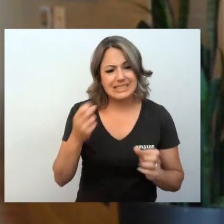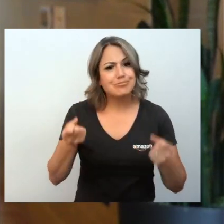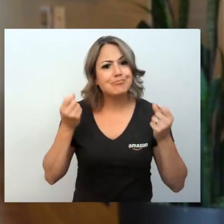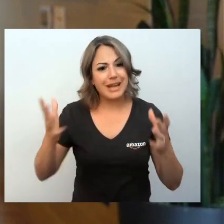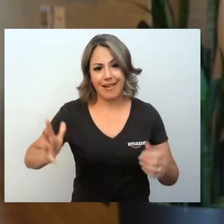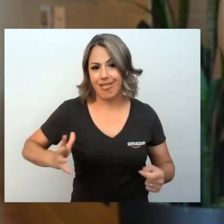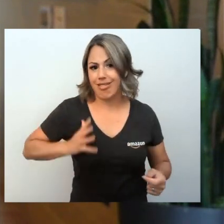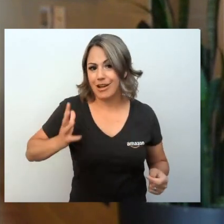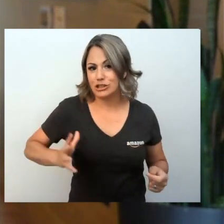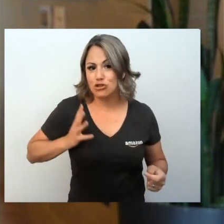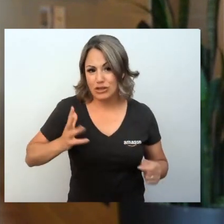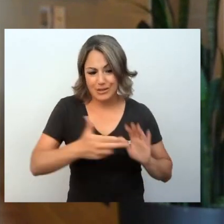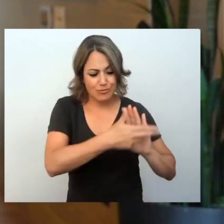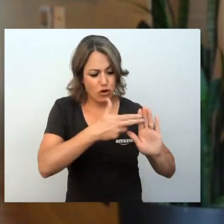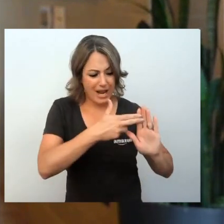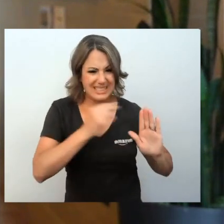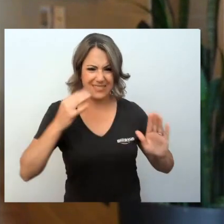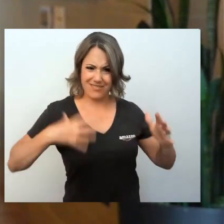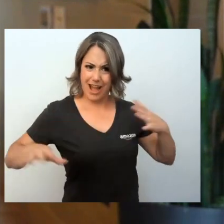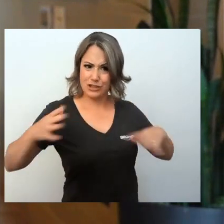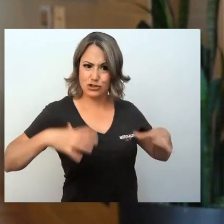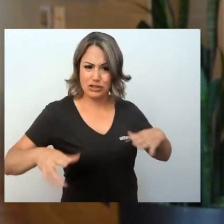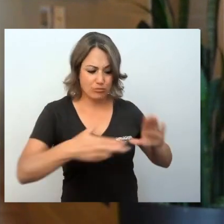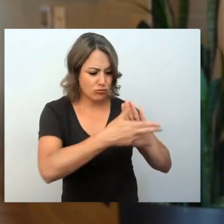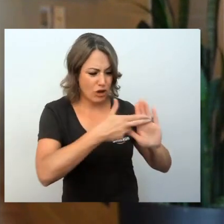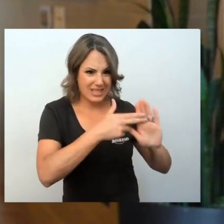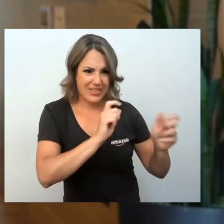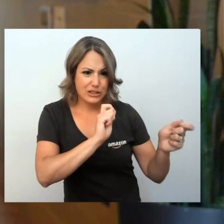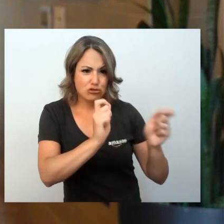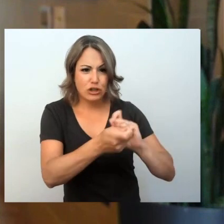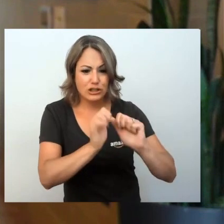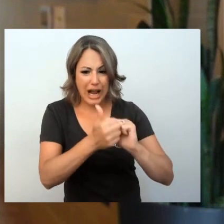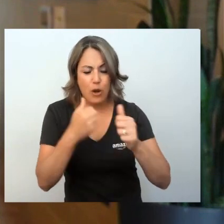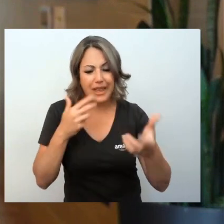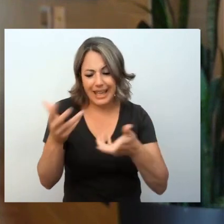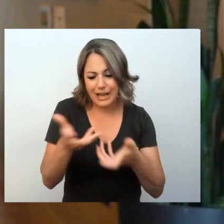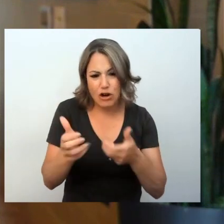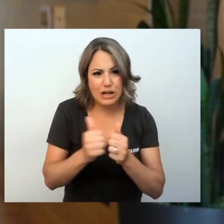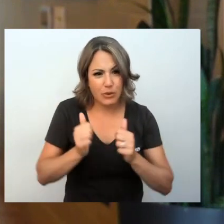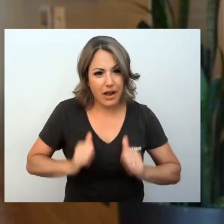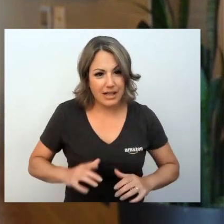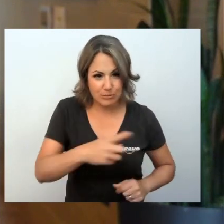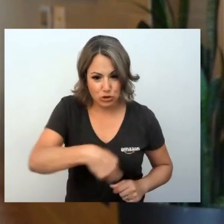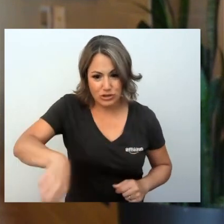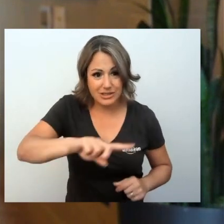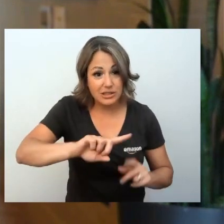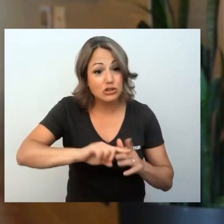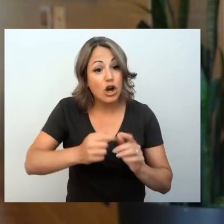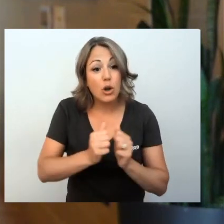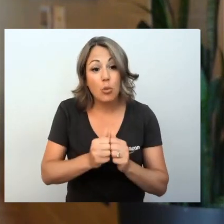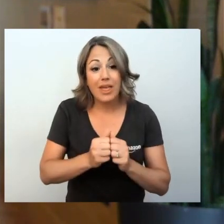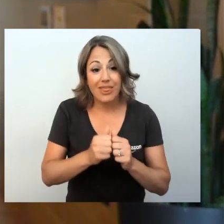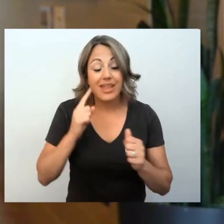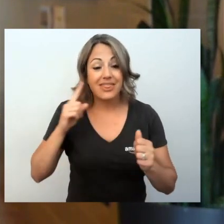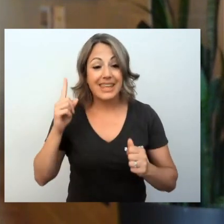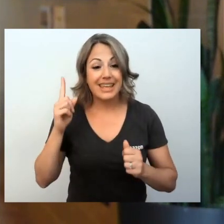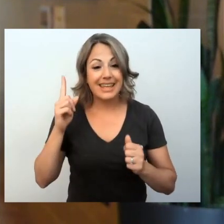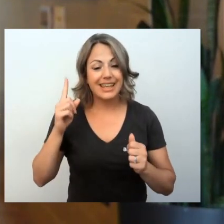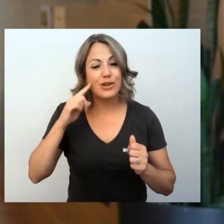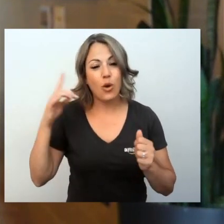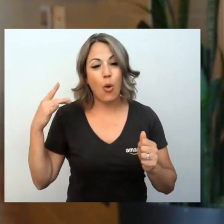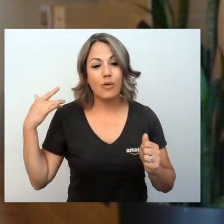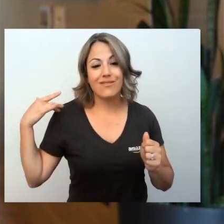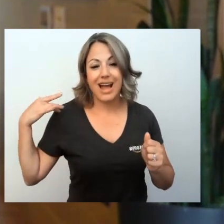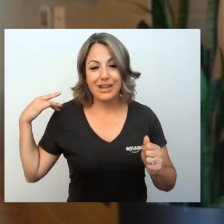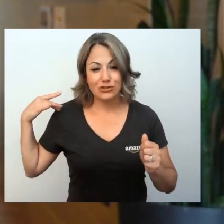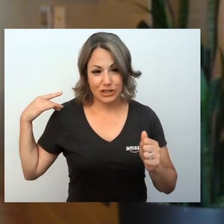many luxury brands and just fashion brands change the way that they interact with their customer base, beginning with fashion shows. Last year, we saw very